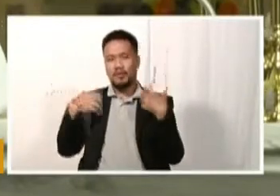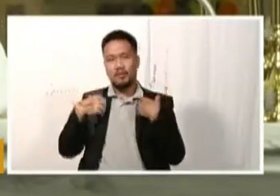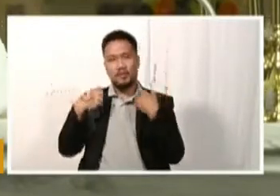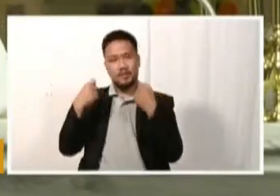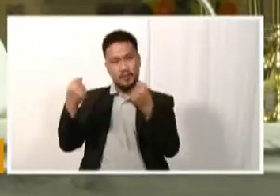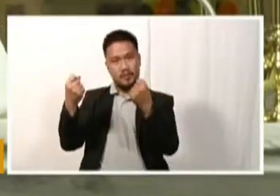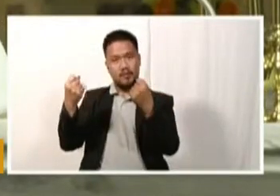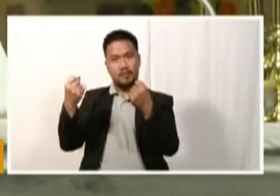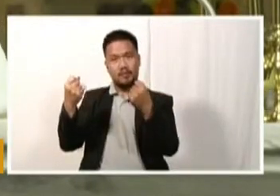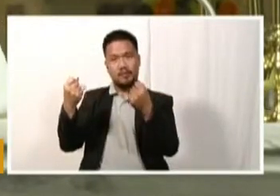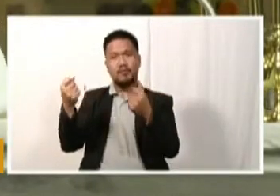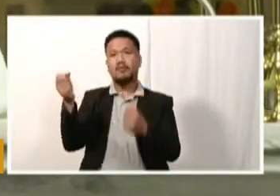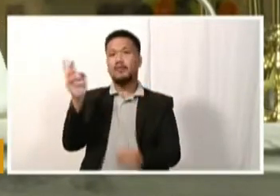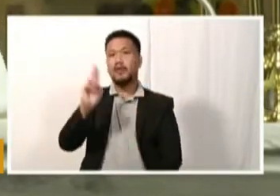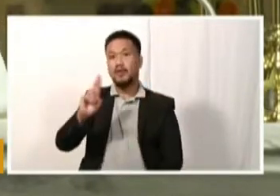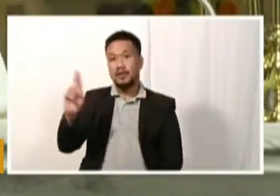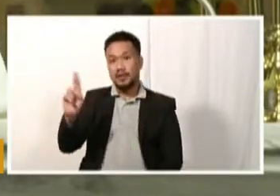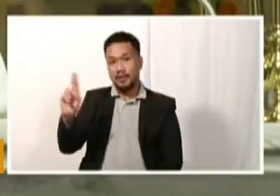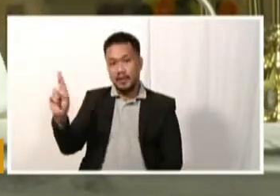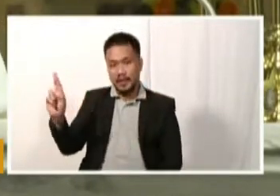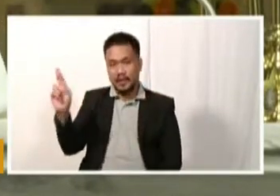Lord is